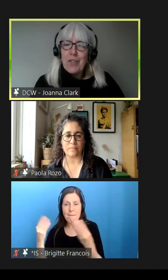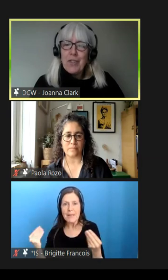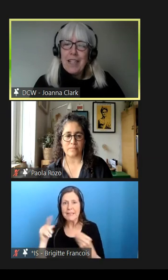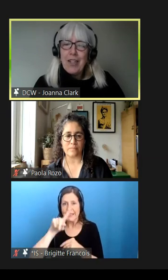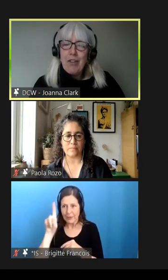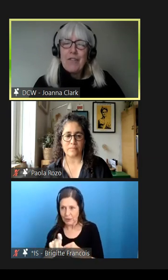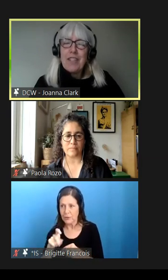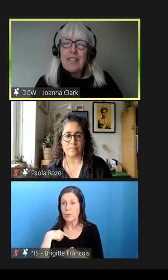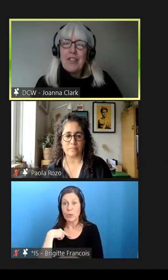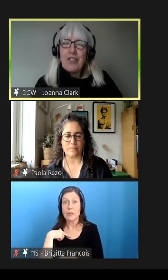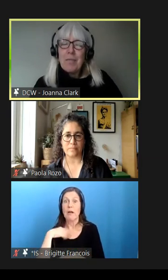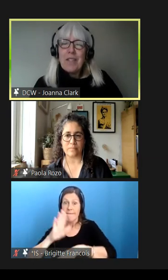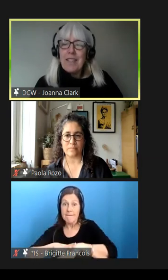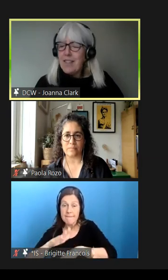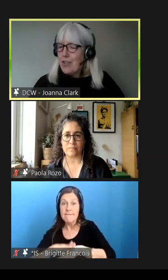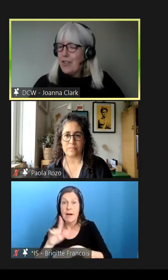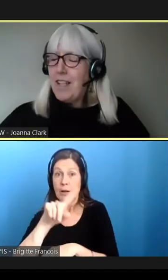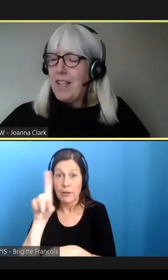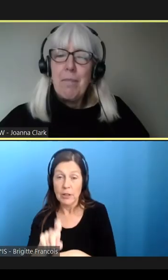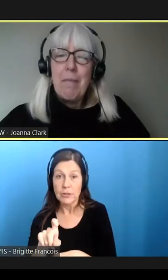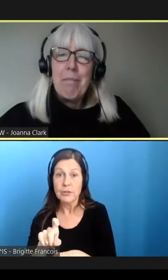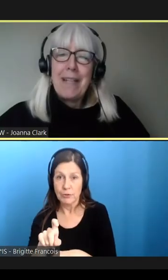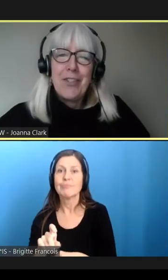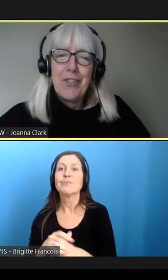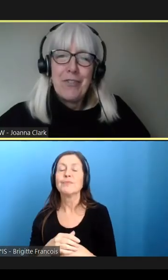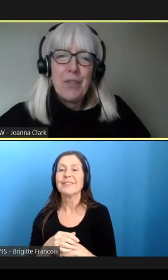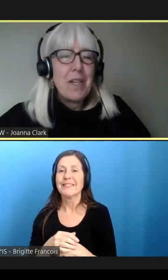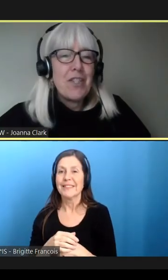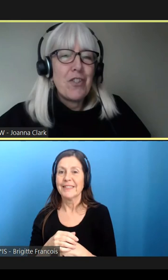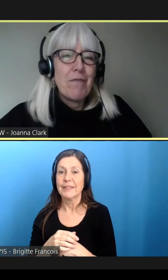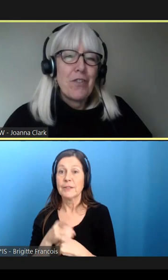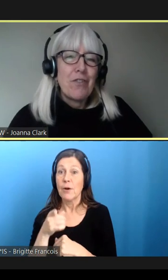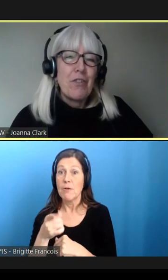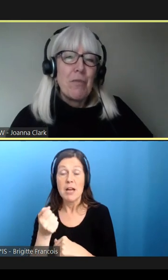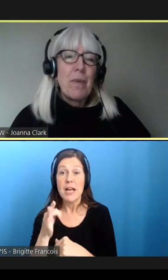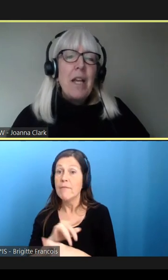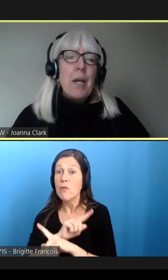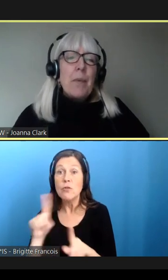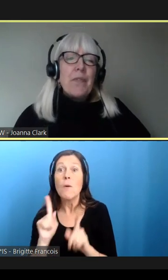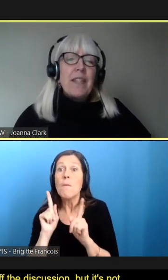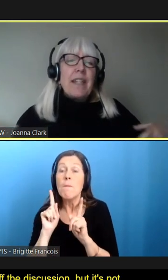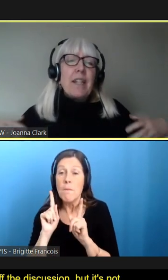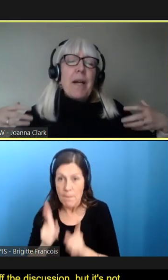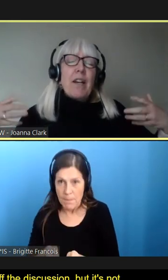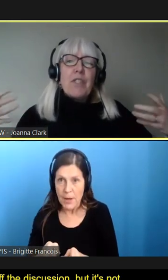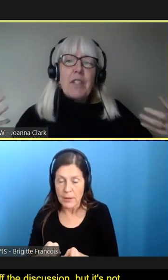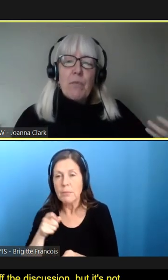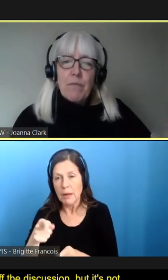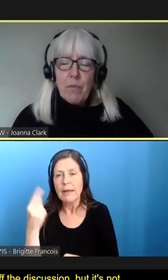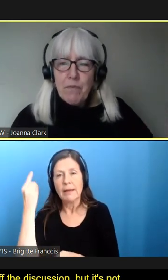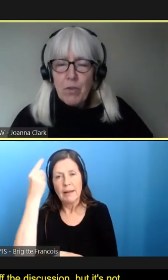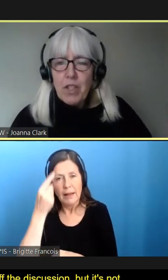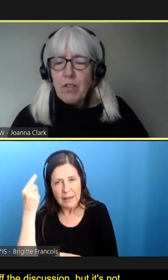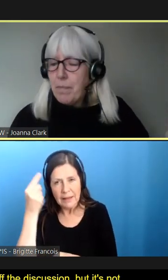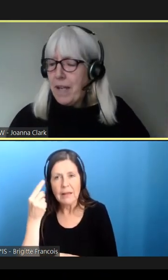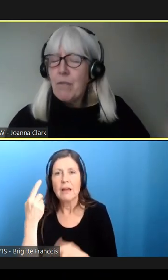to kick off the discussion, but it's not a mandatory question for the group. But thinking about,